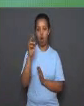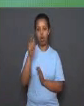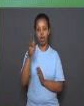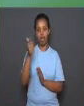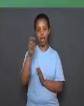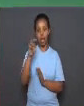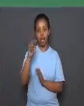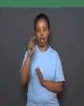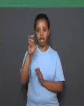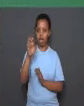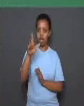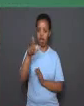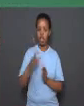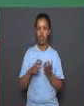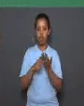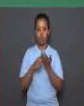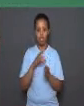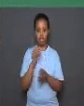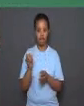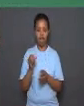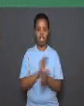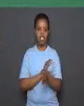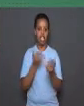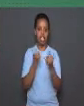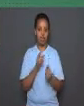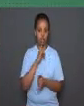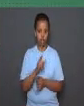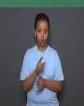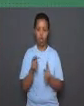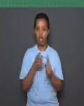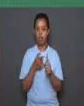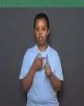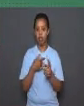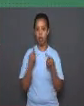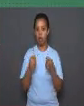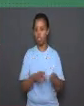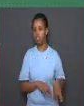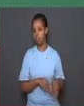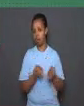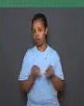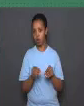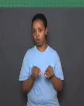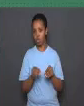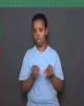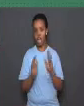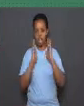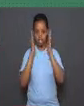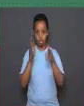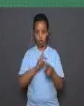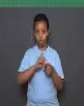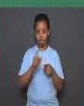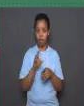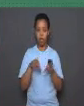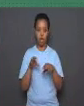division. For our first activity, students, direct your attention to